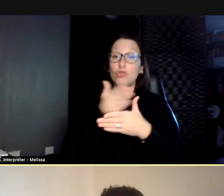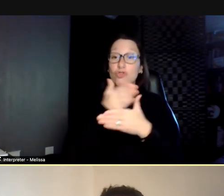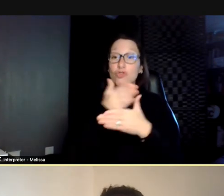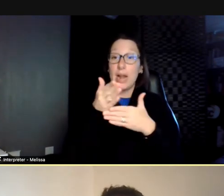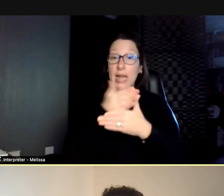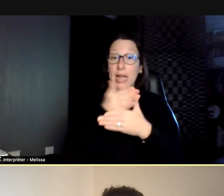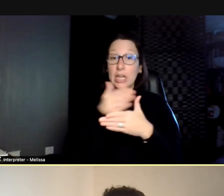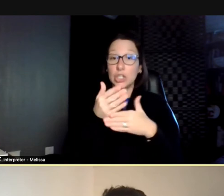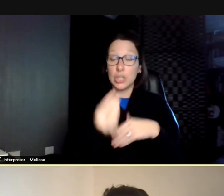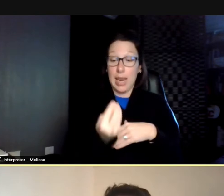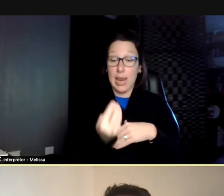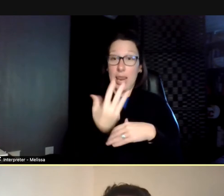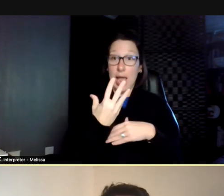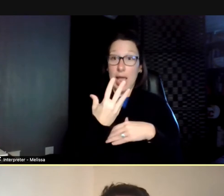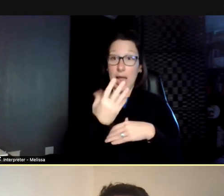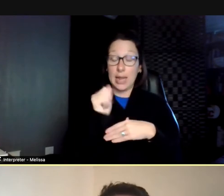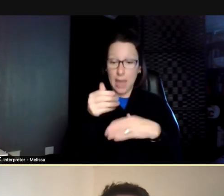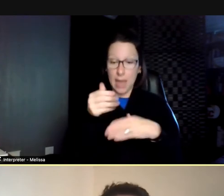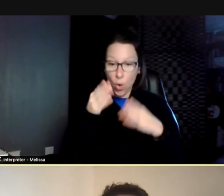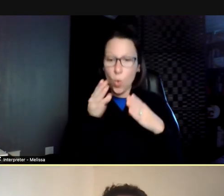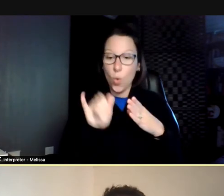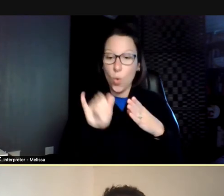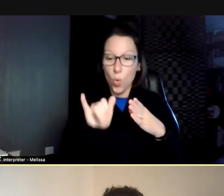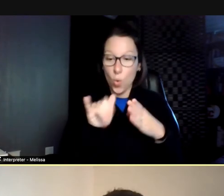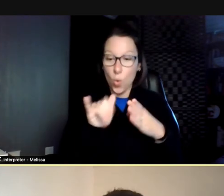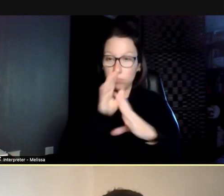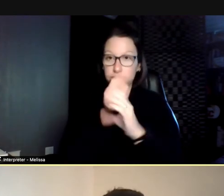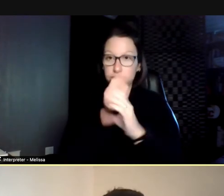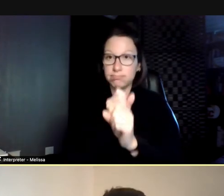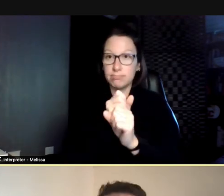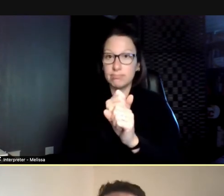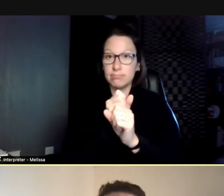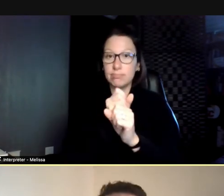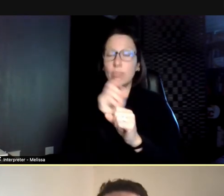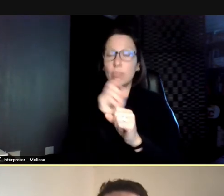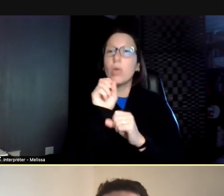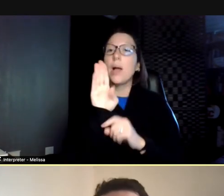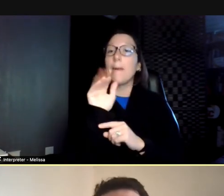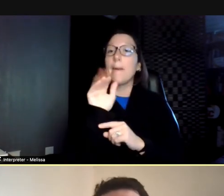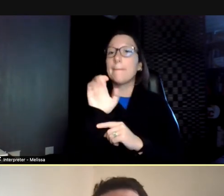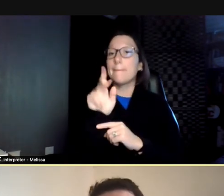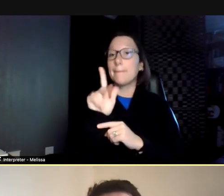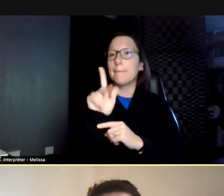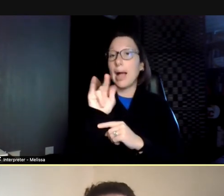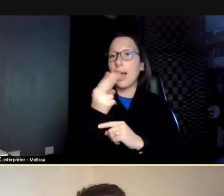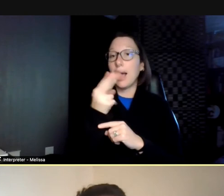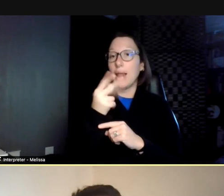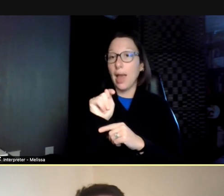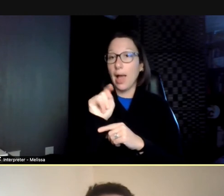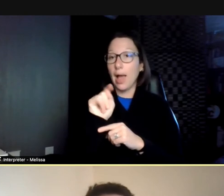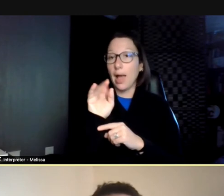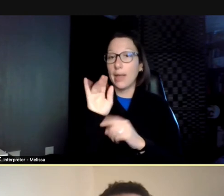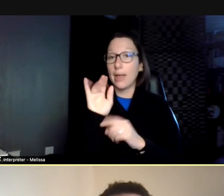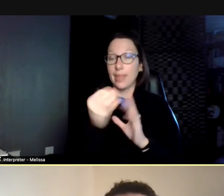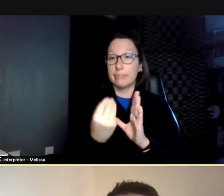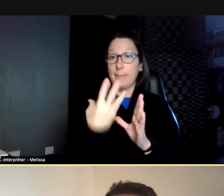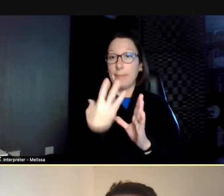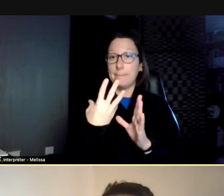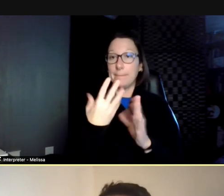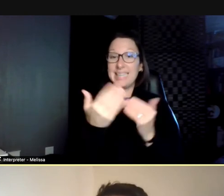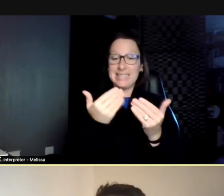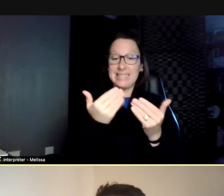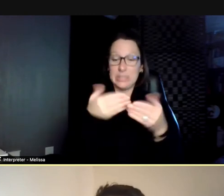attending and visual fixation. And backlighting or illumination makes it easier to focus on